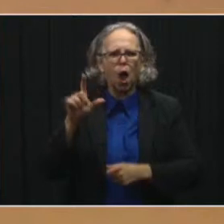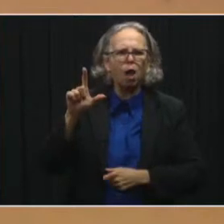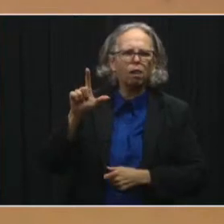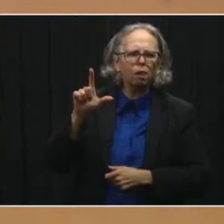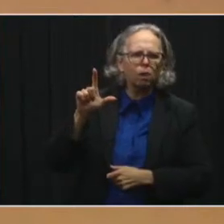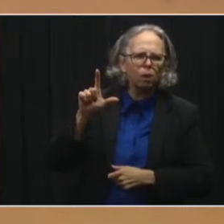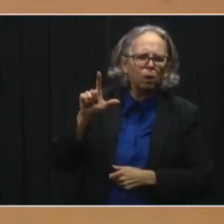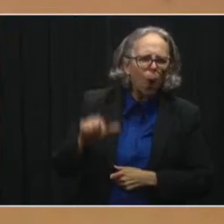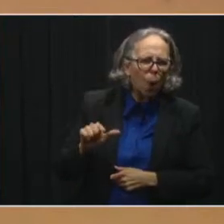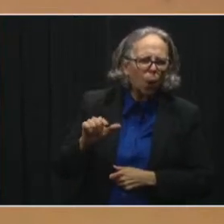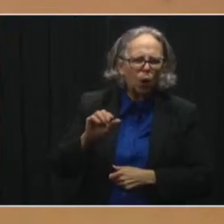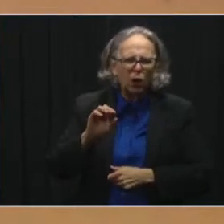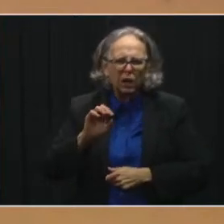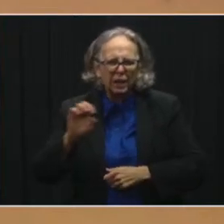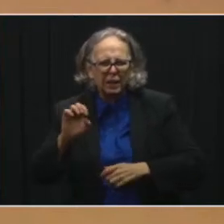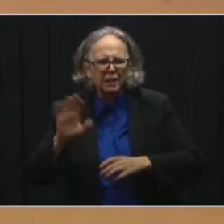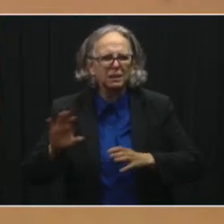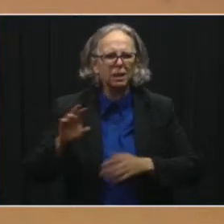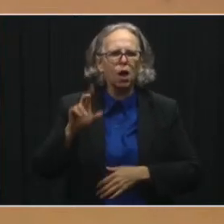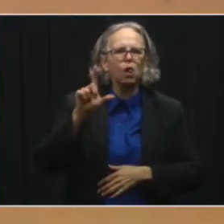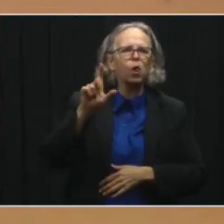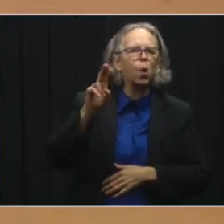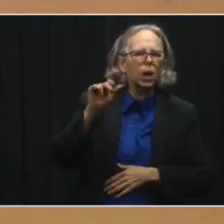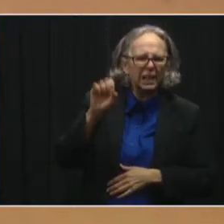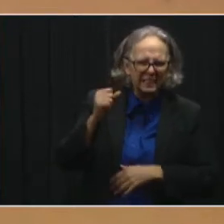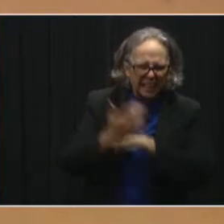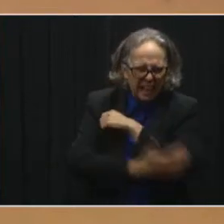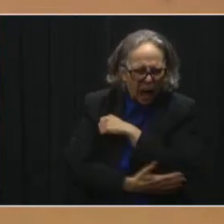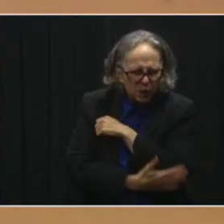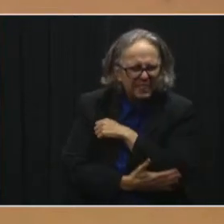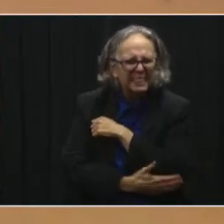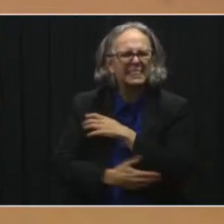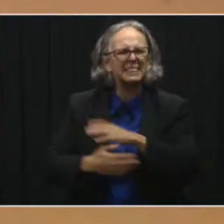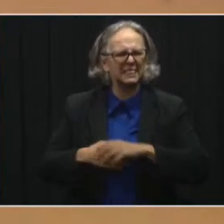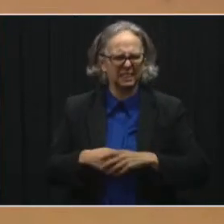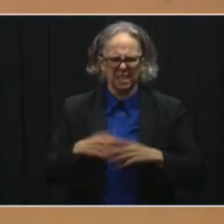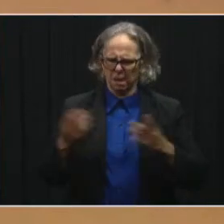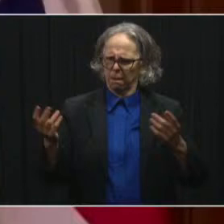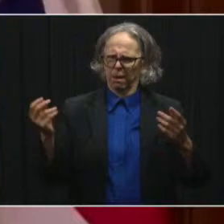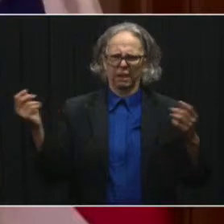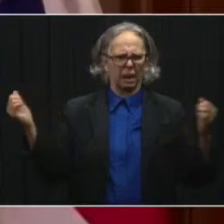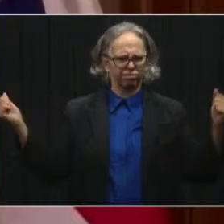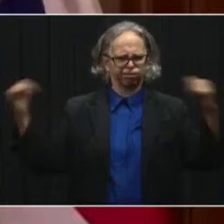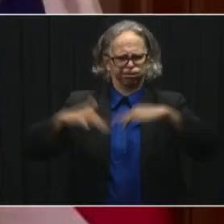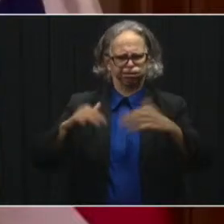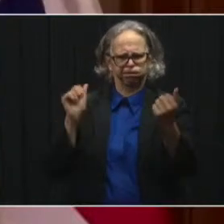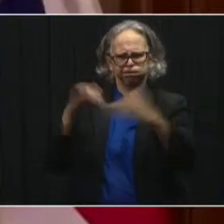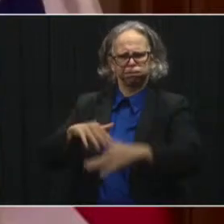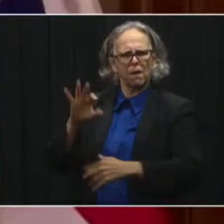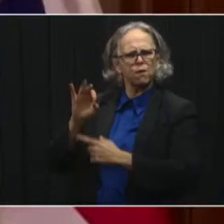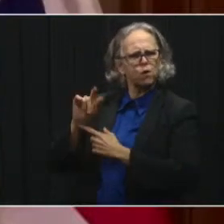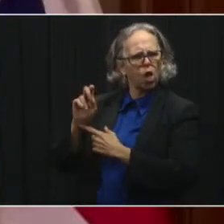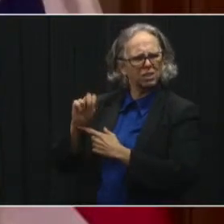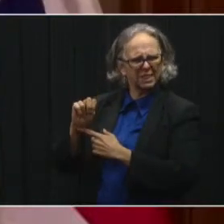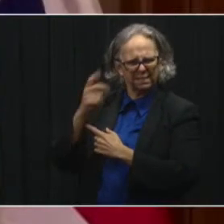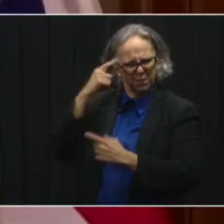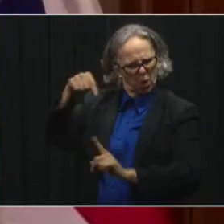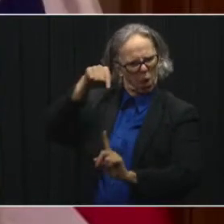County as well, but they're all critical access hospitals in those counties as well. So one of the things that you said that